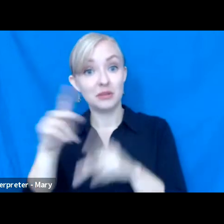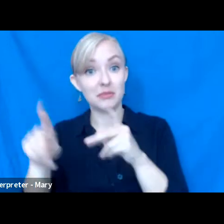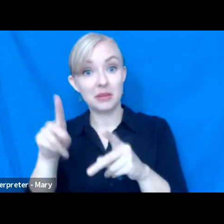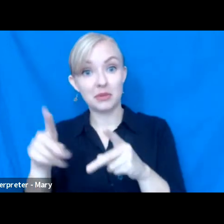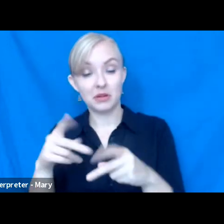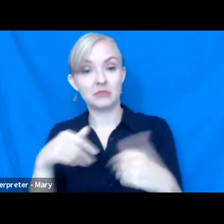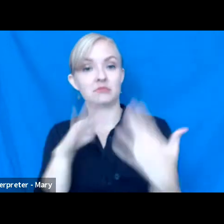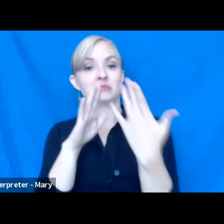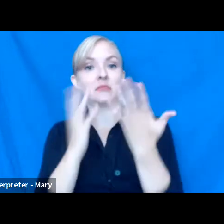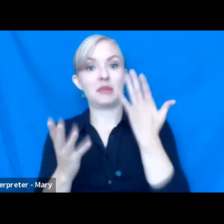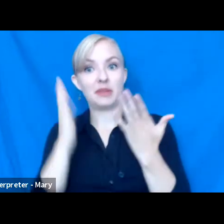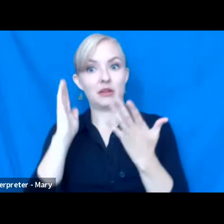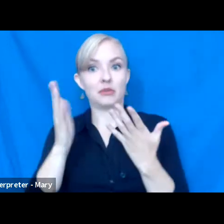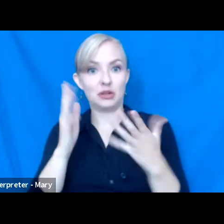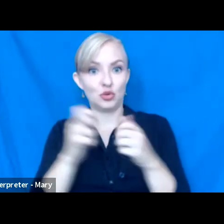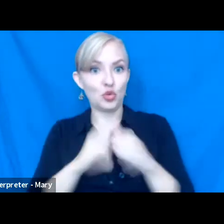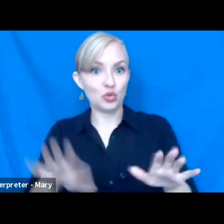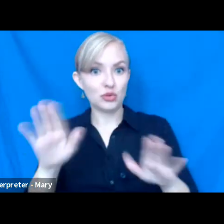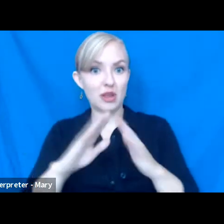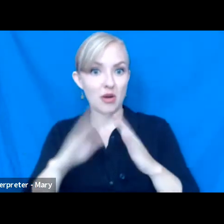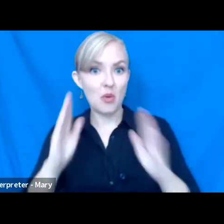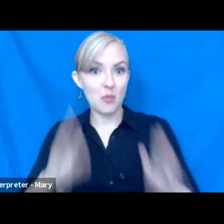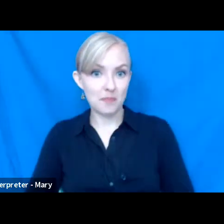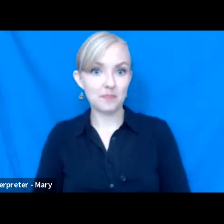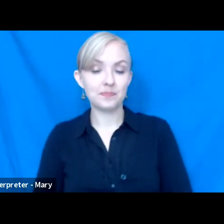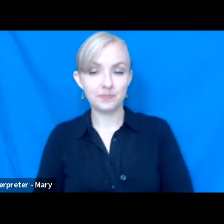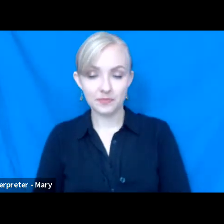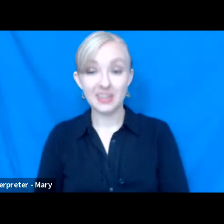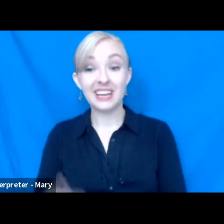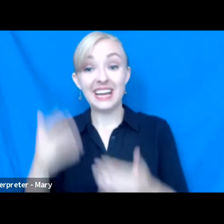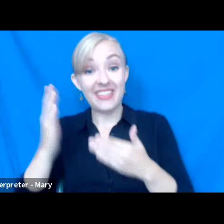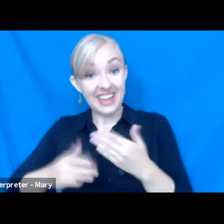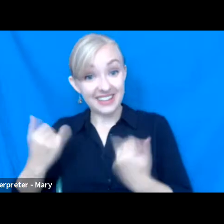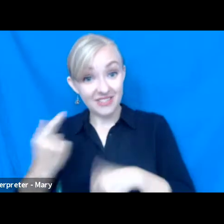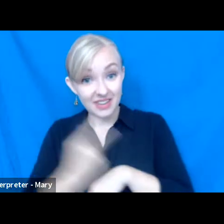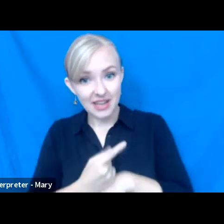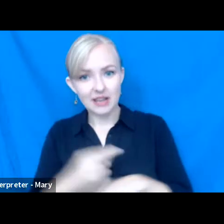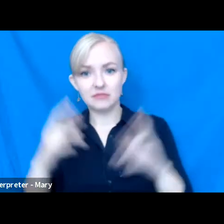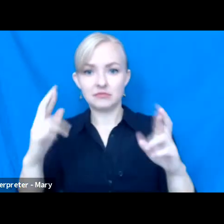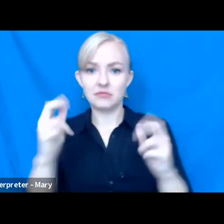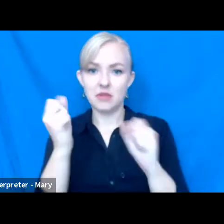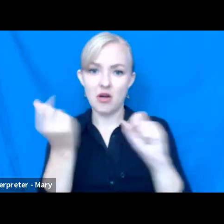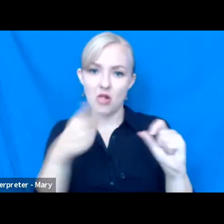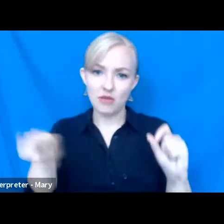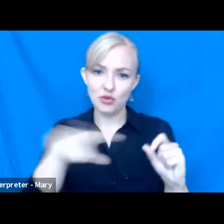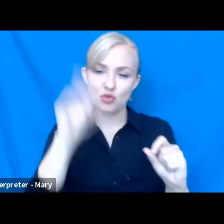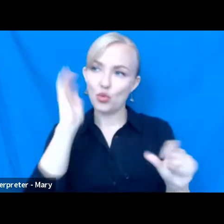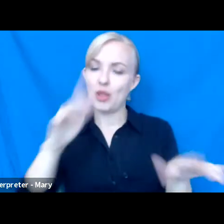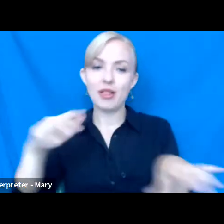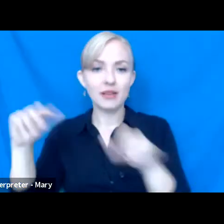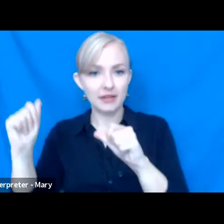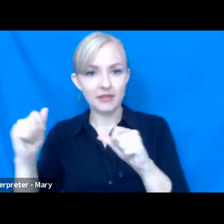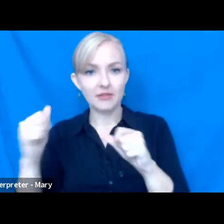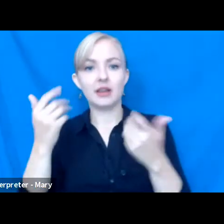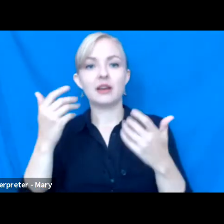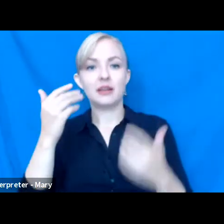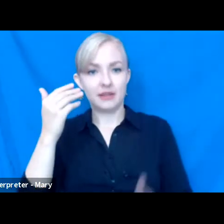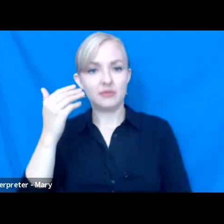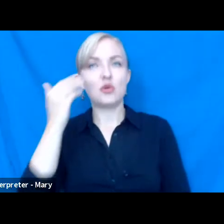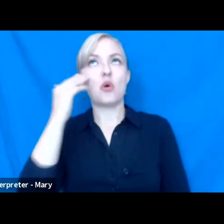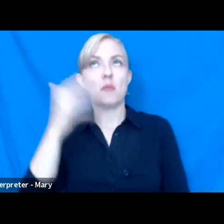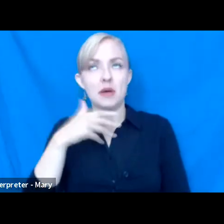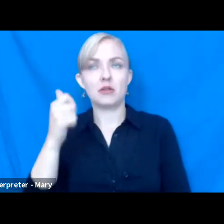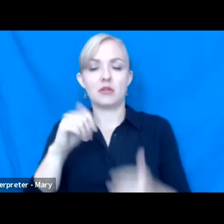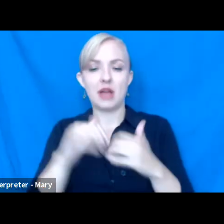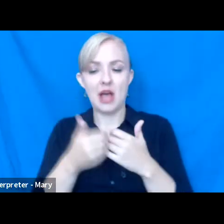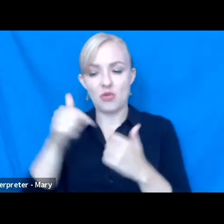evictions. By the end of today's webinar, I hope that each of you will walk away with a better understanding of how the